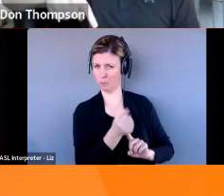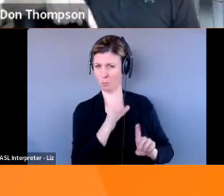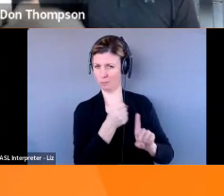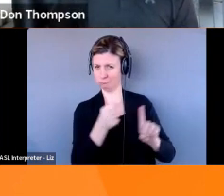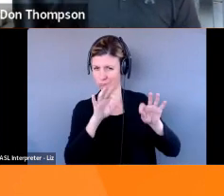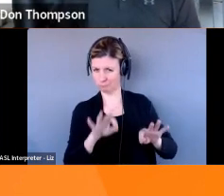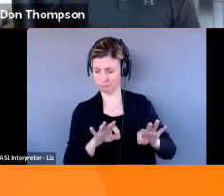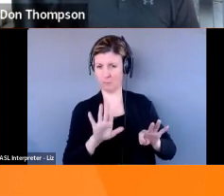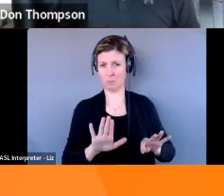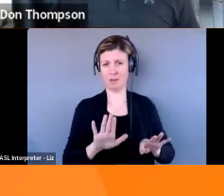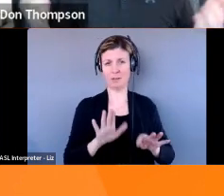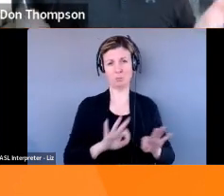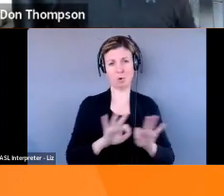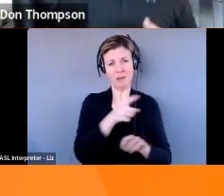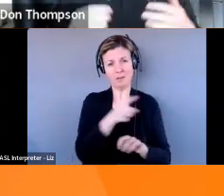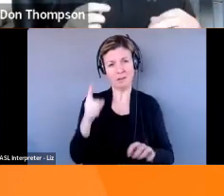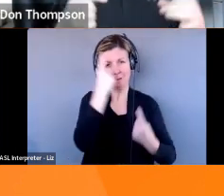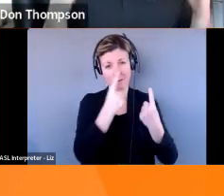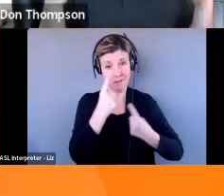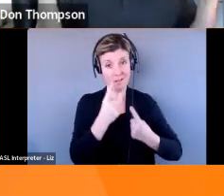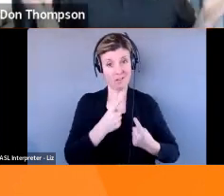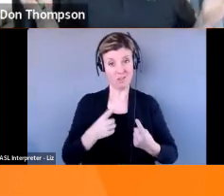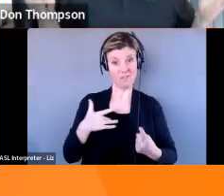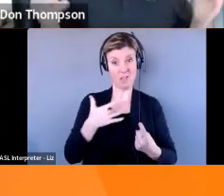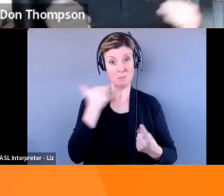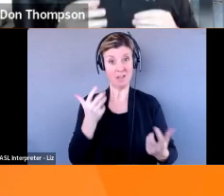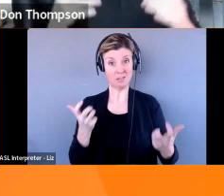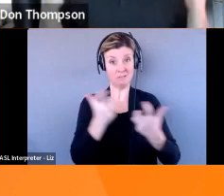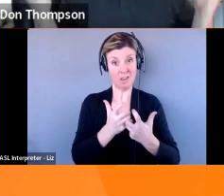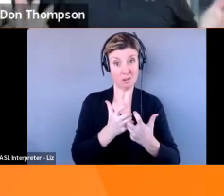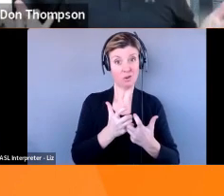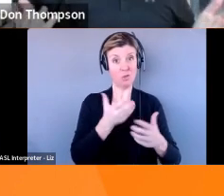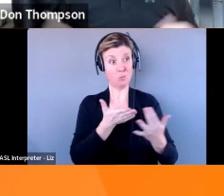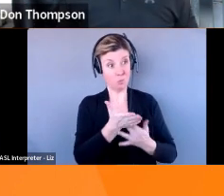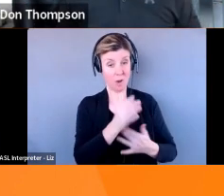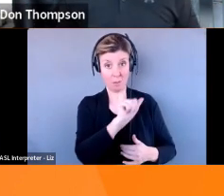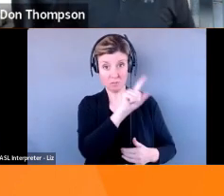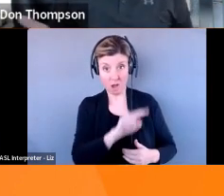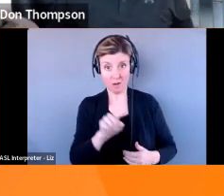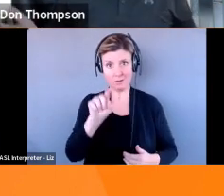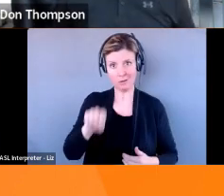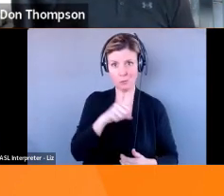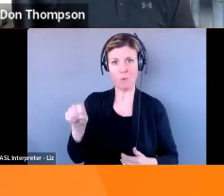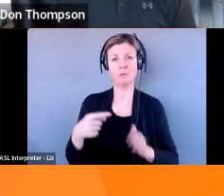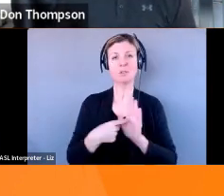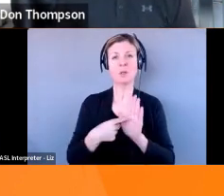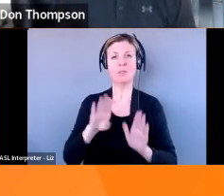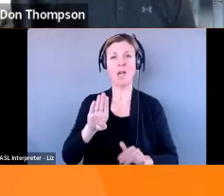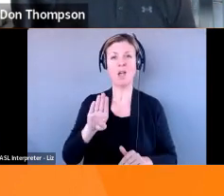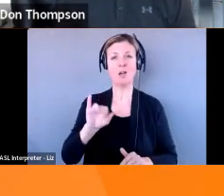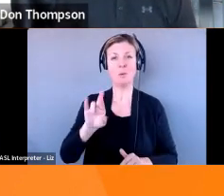fit? If I'm selling, my own version of a Birkin bag or Louis Vuitton bag, maybe Amazon's not the right